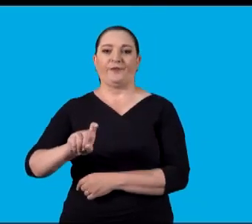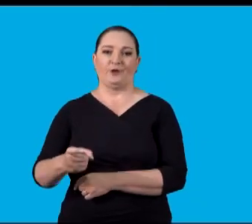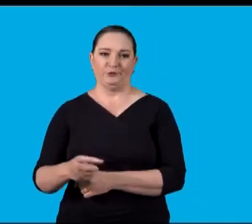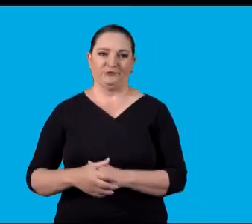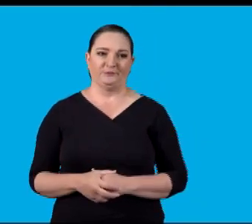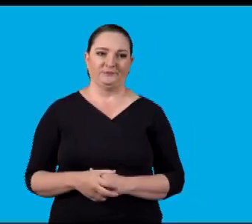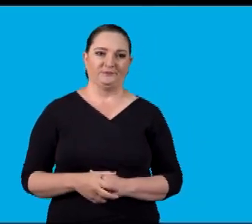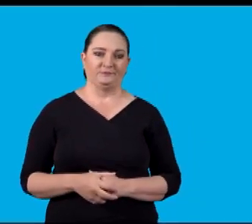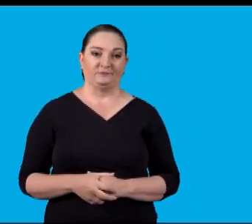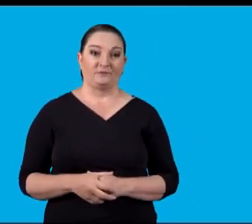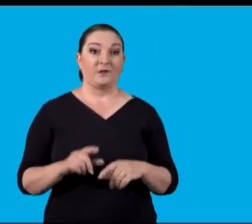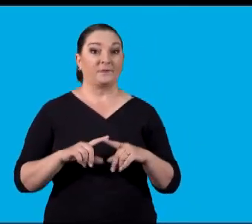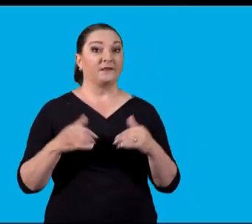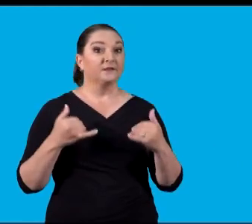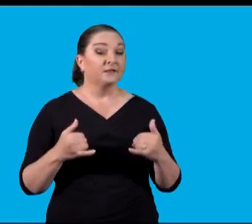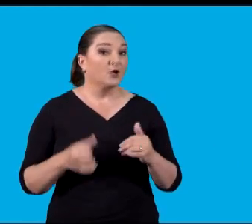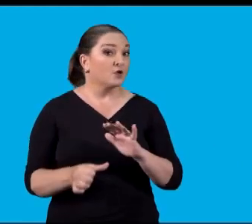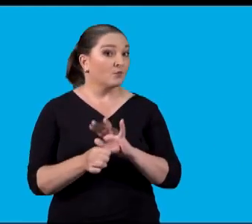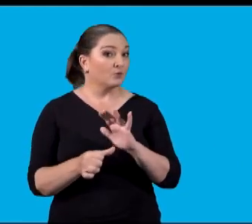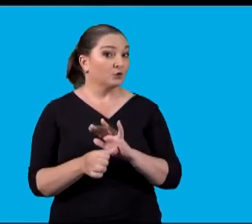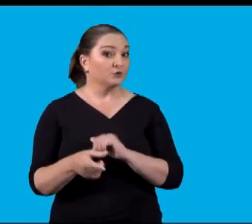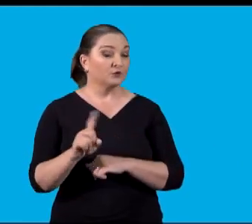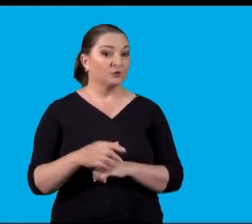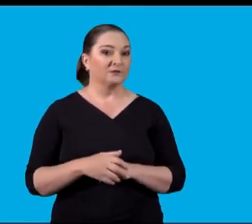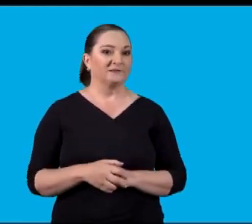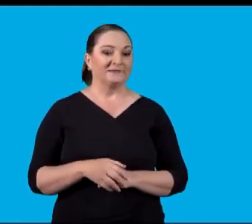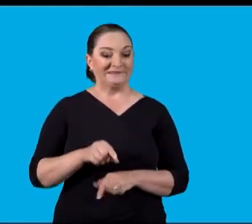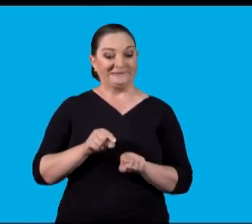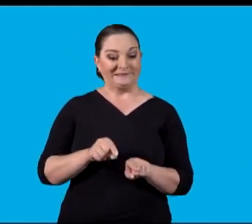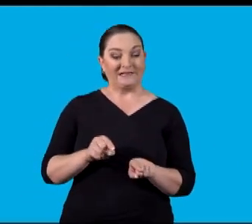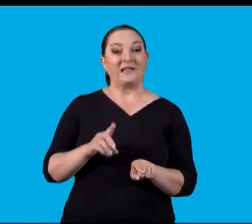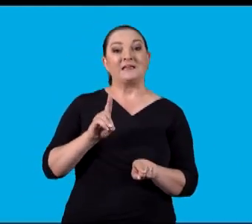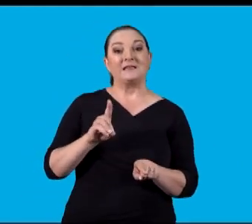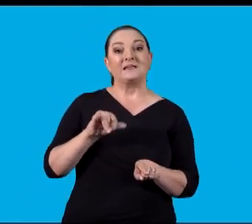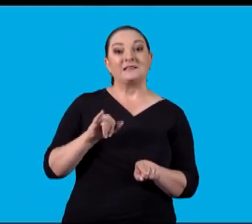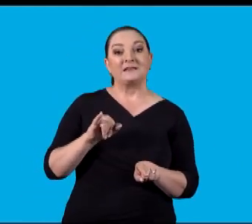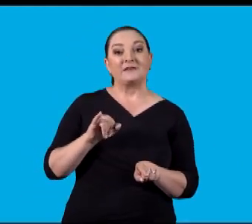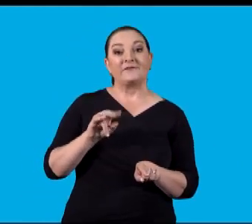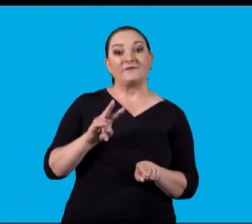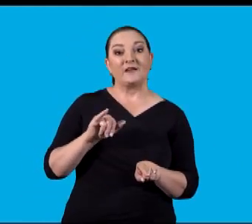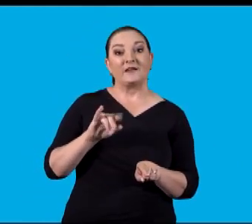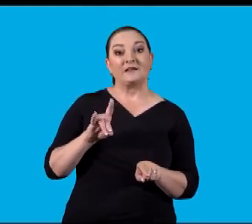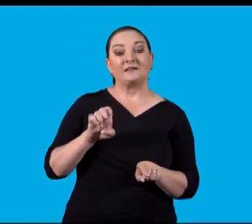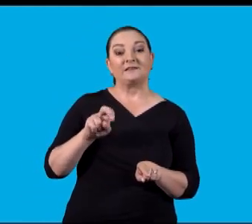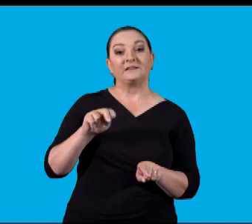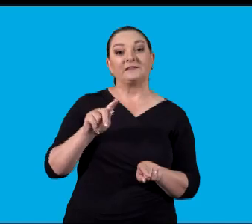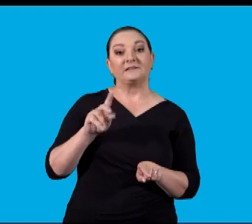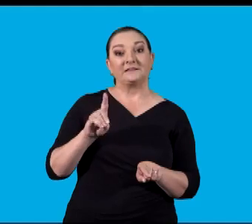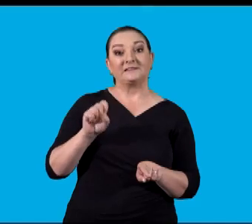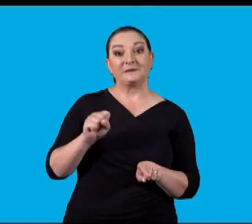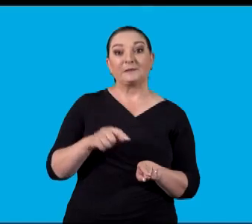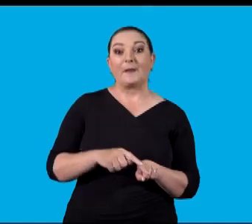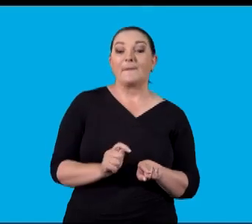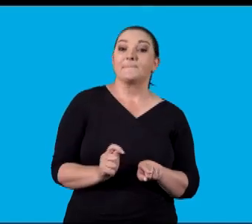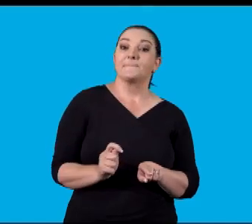440,000. Now, here's the key aspect. It is dividends paid. That means it is